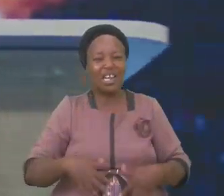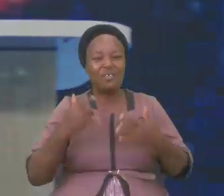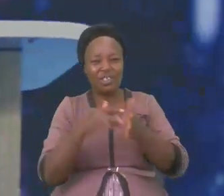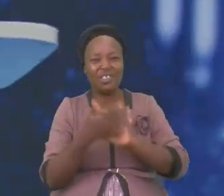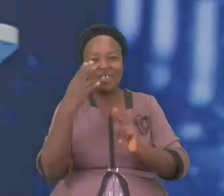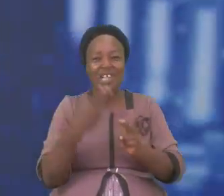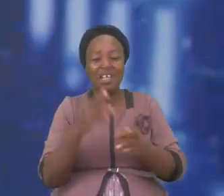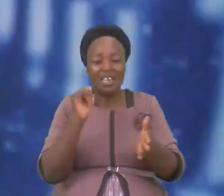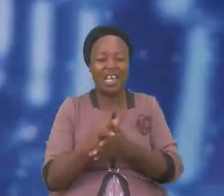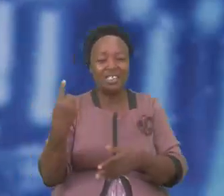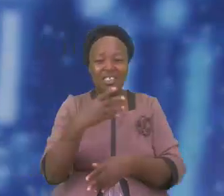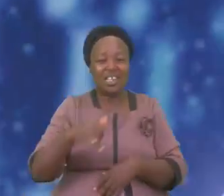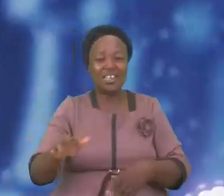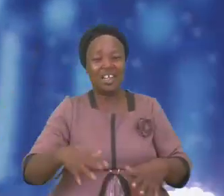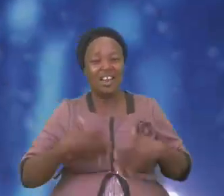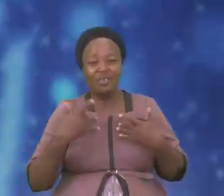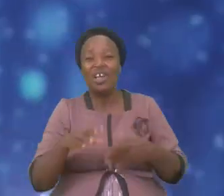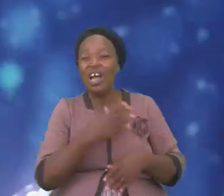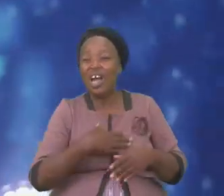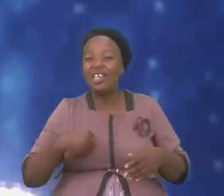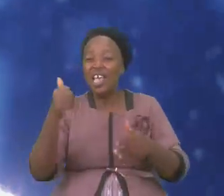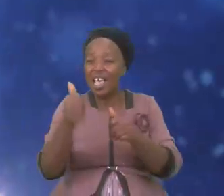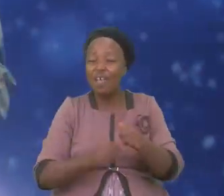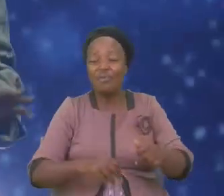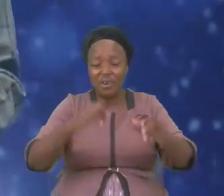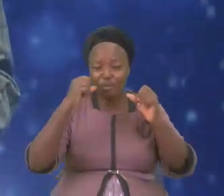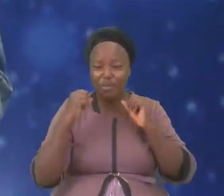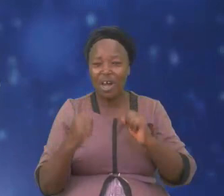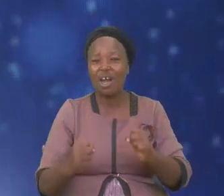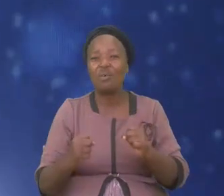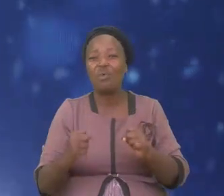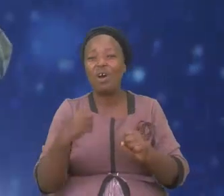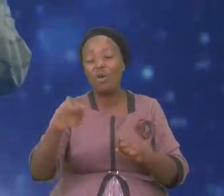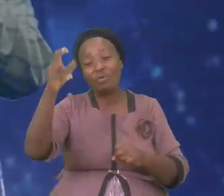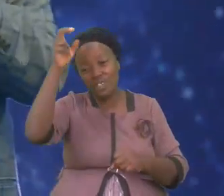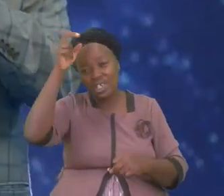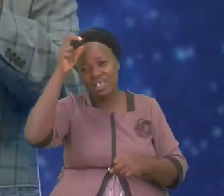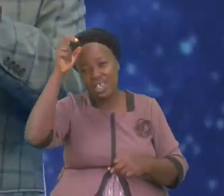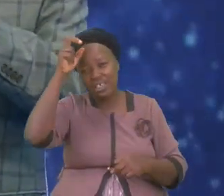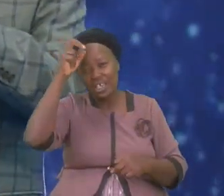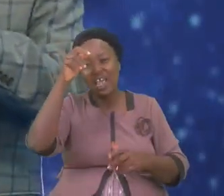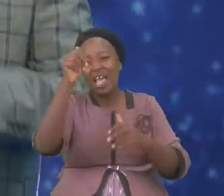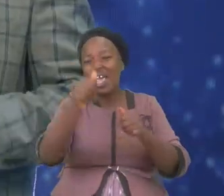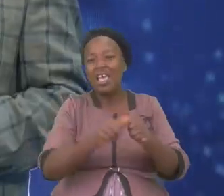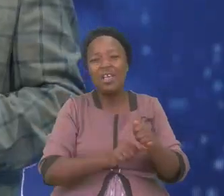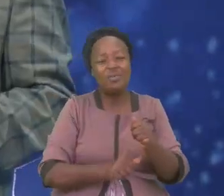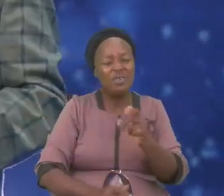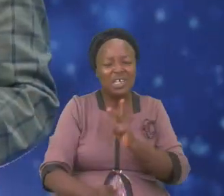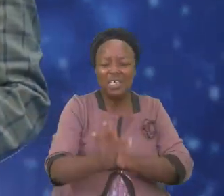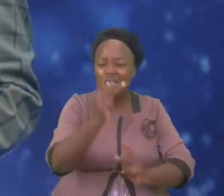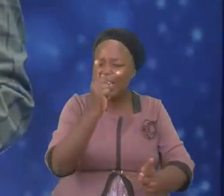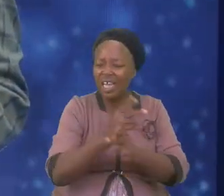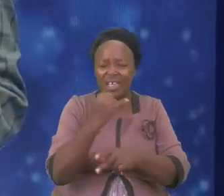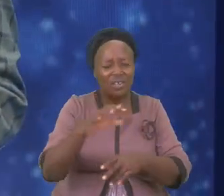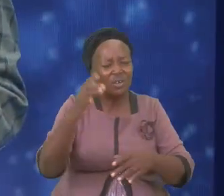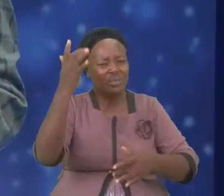power of Satan, every form of sickness will bow out of your life